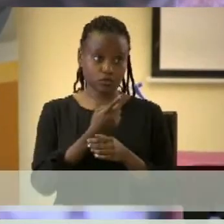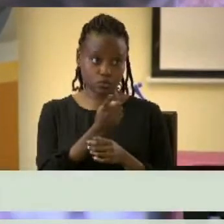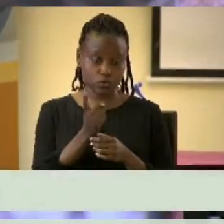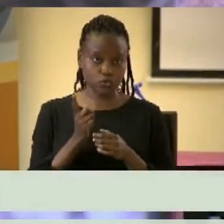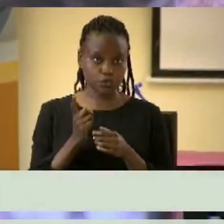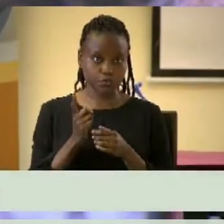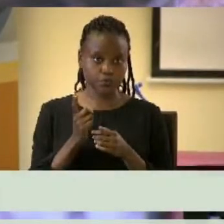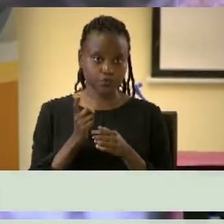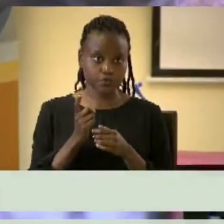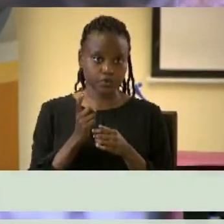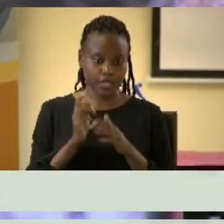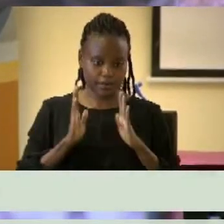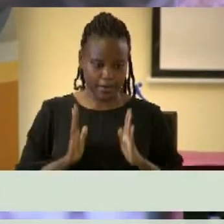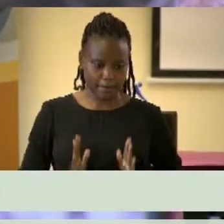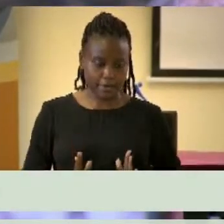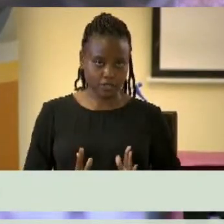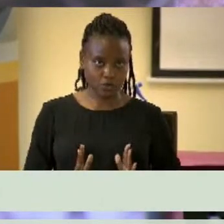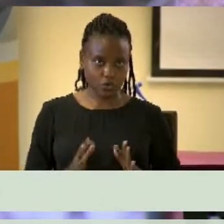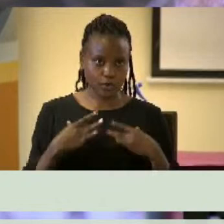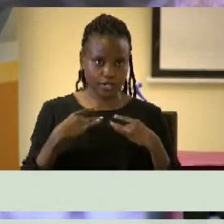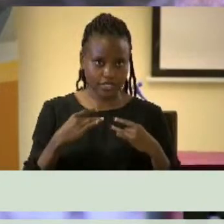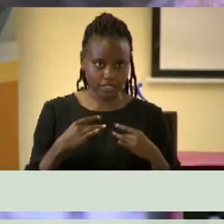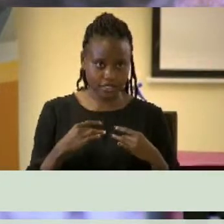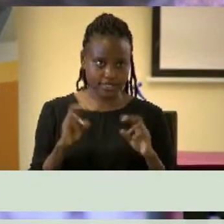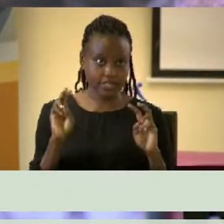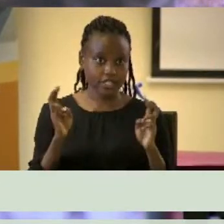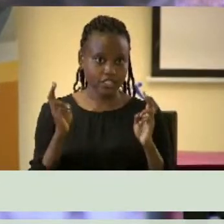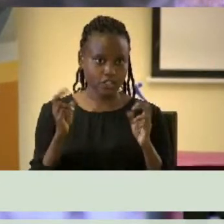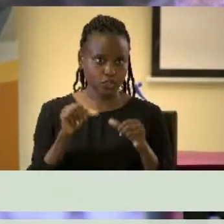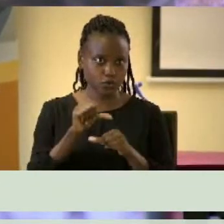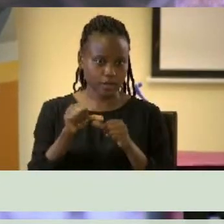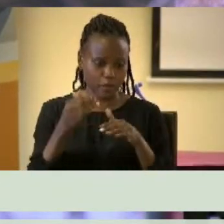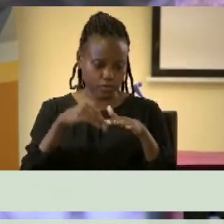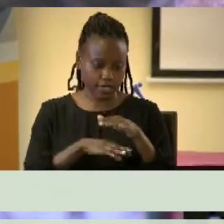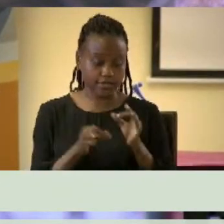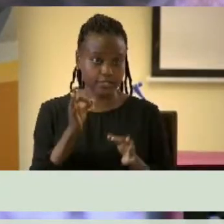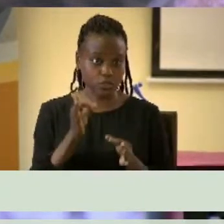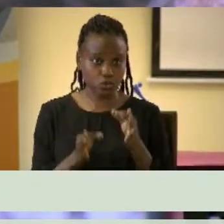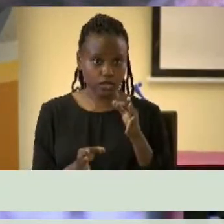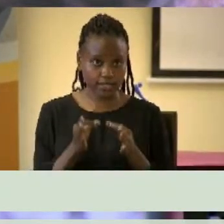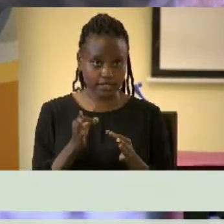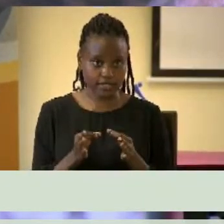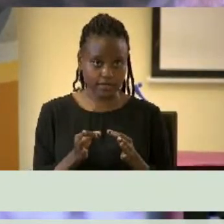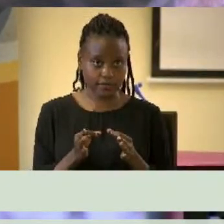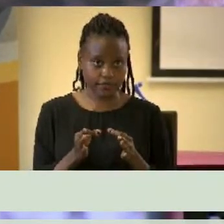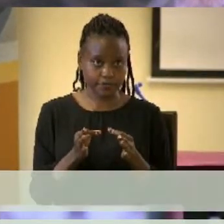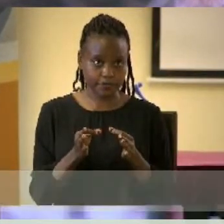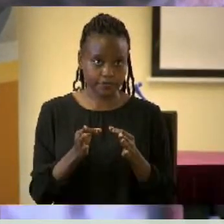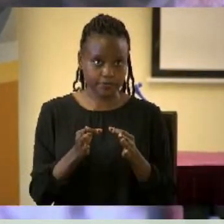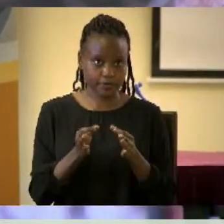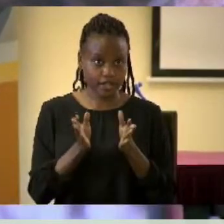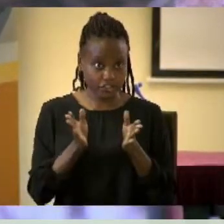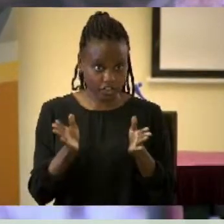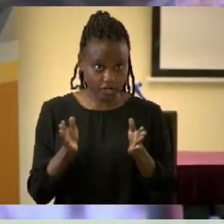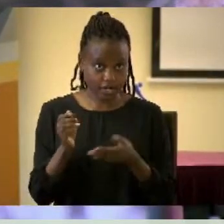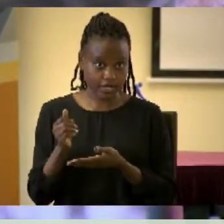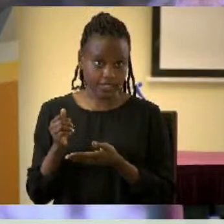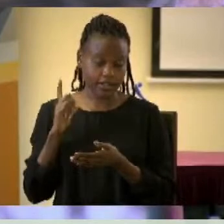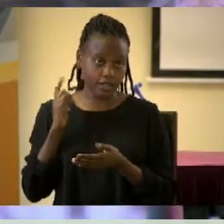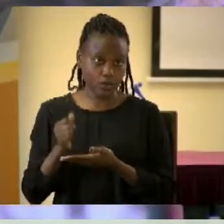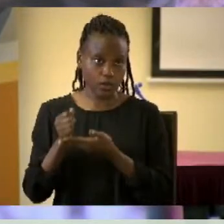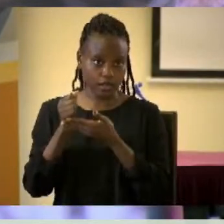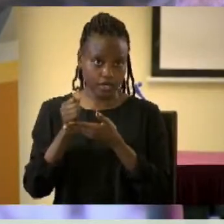and my personal interest in matters concerning access to justice generally and legal aid in